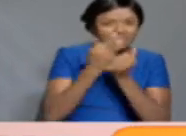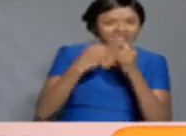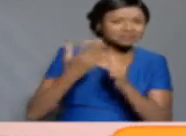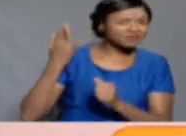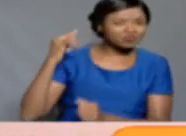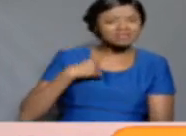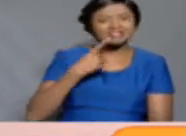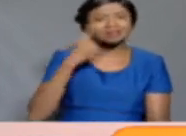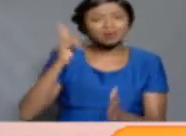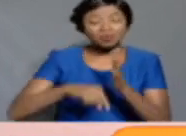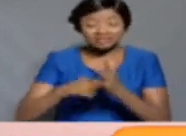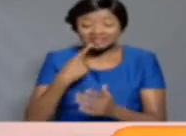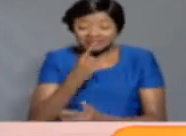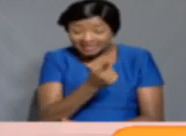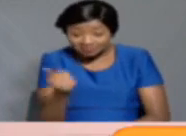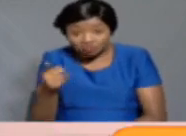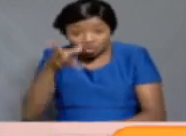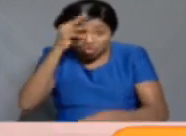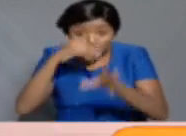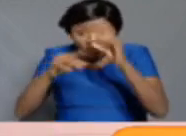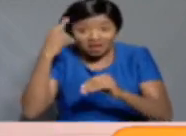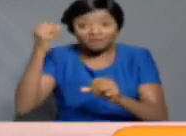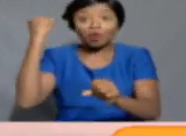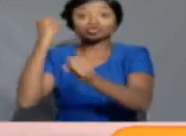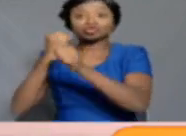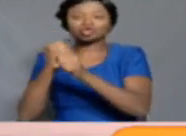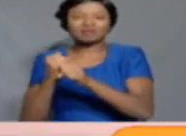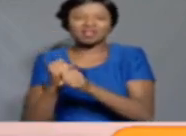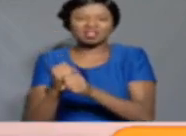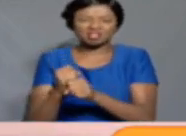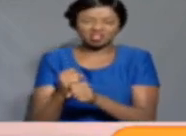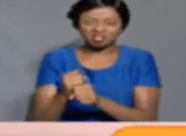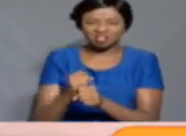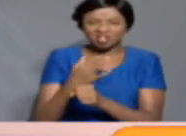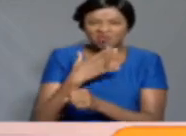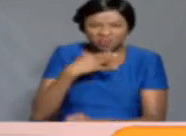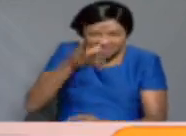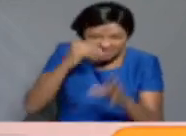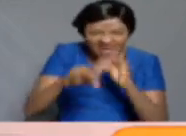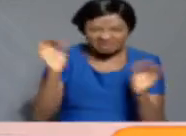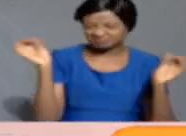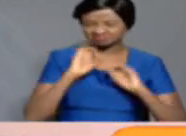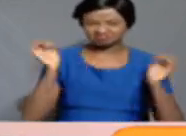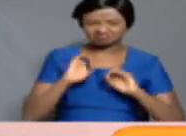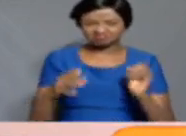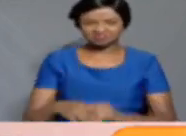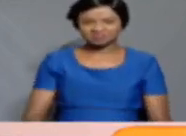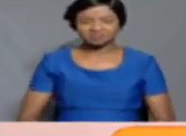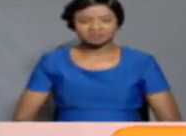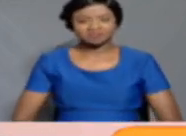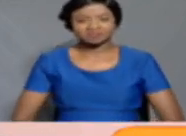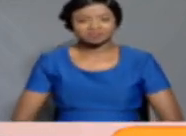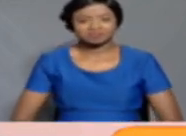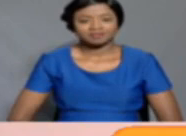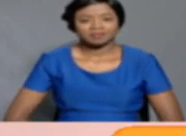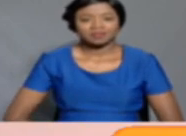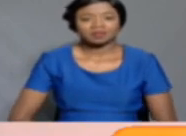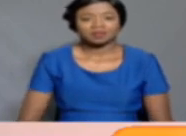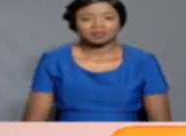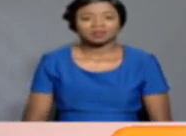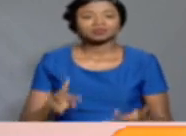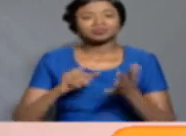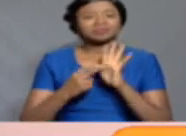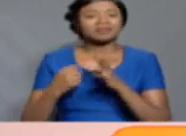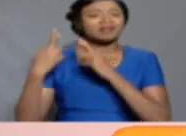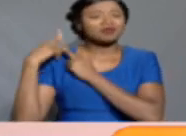that they learn for jobs ironically makes them not learn. And she's listed quite a number of issues that she says are the problem about the